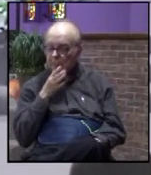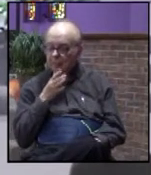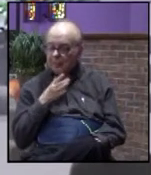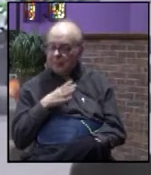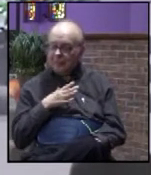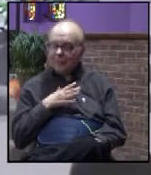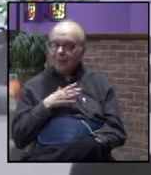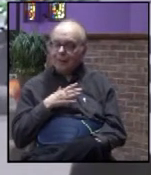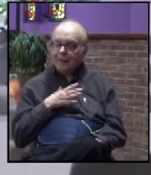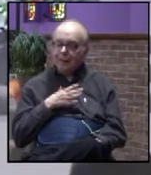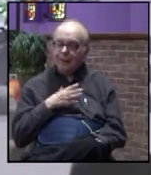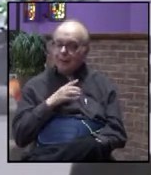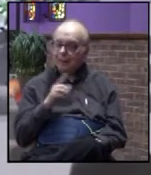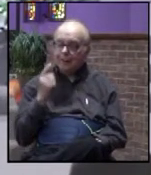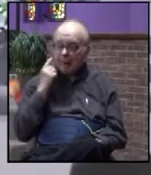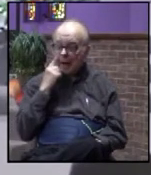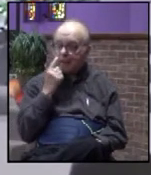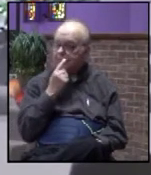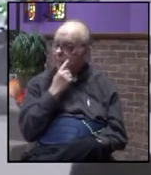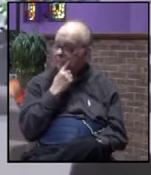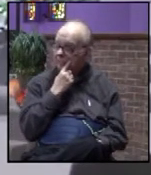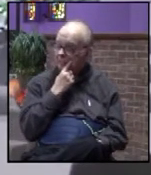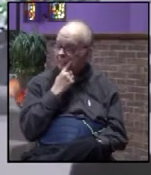Their eyes just.